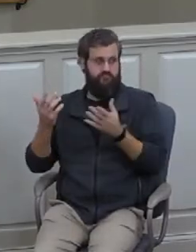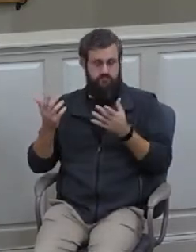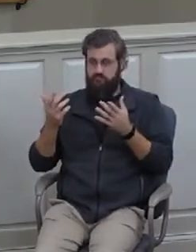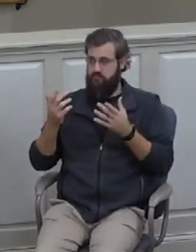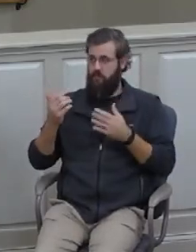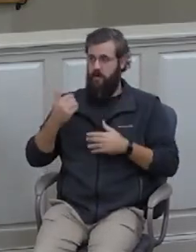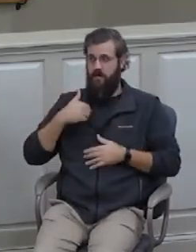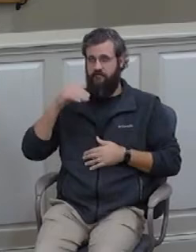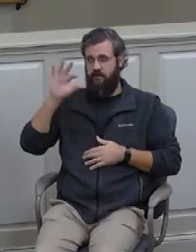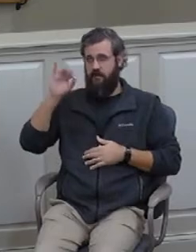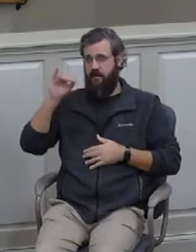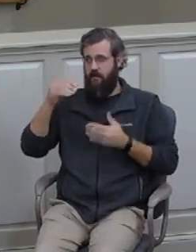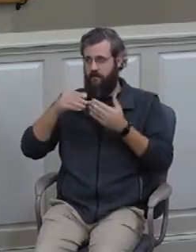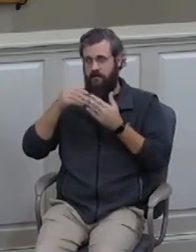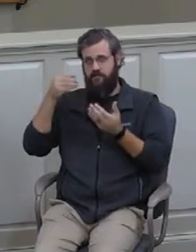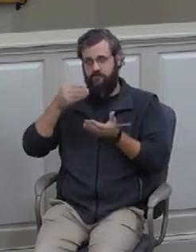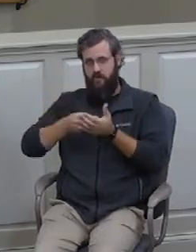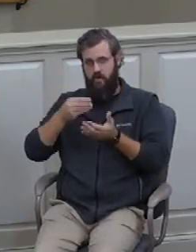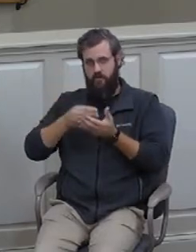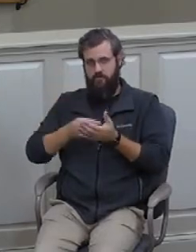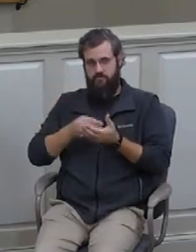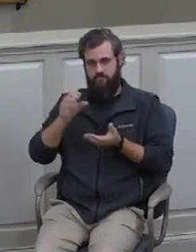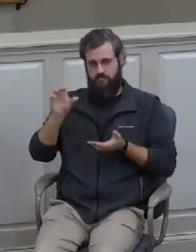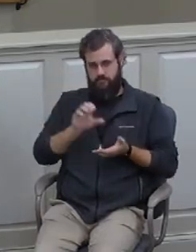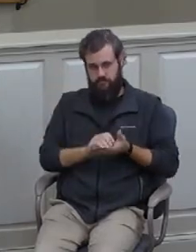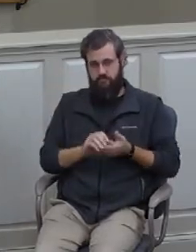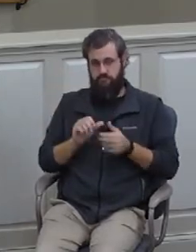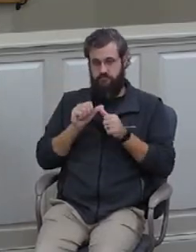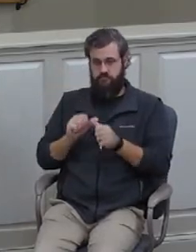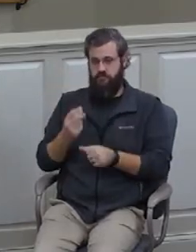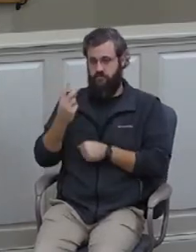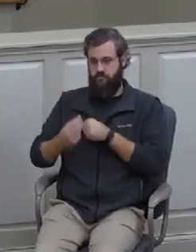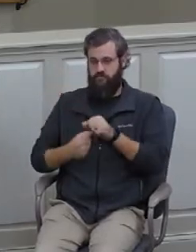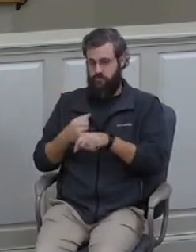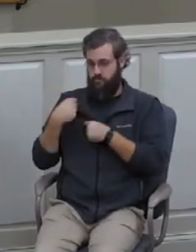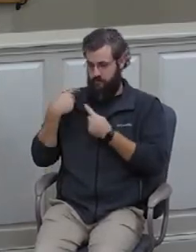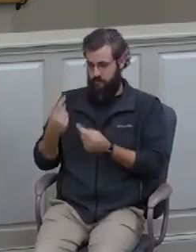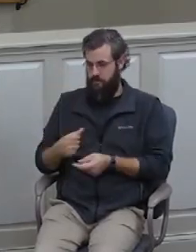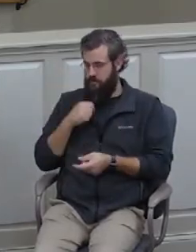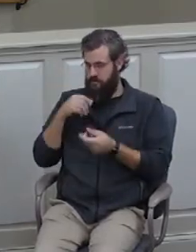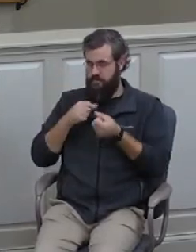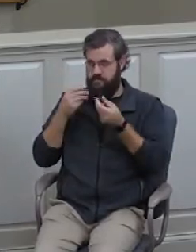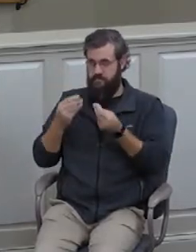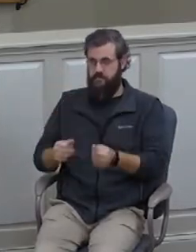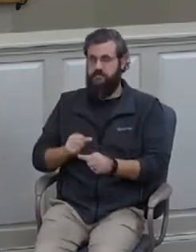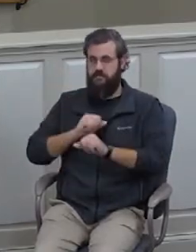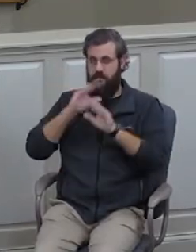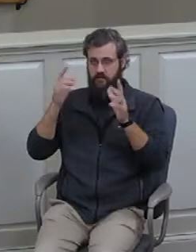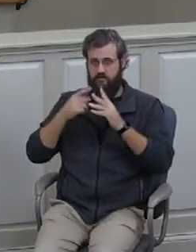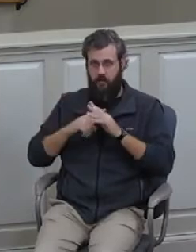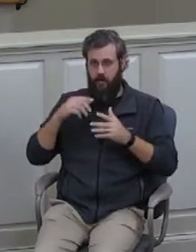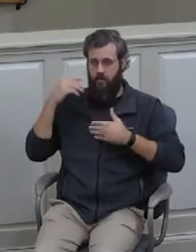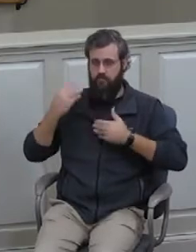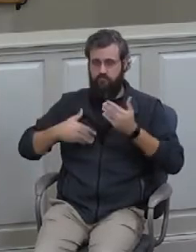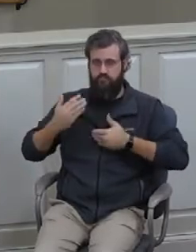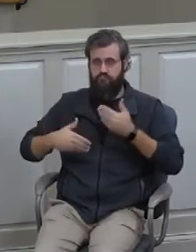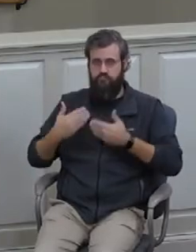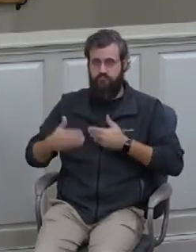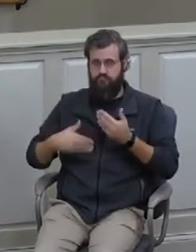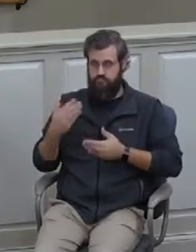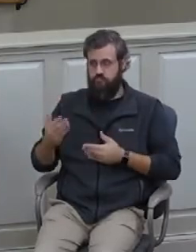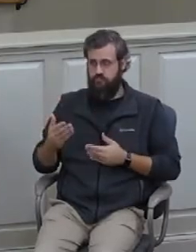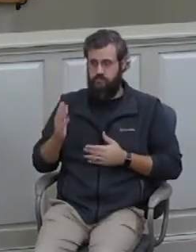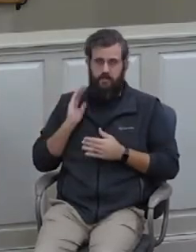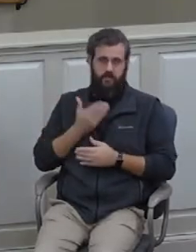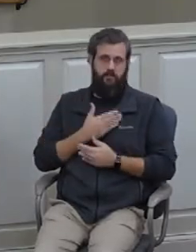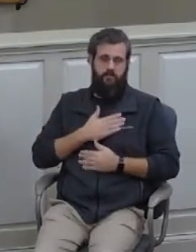have $90,000 in the budget. Over a 2-year period, we've not spent a dime on this, so let's get it moving. It will be our